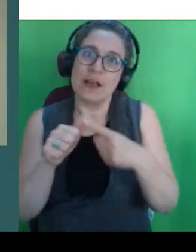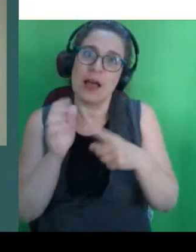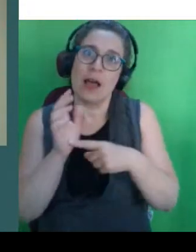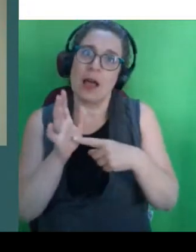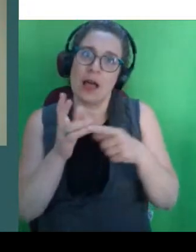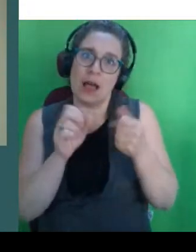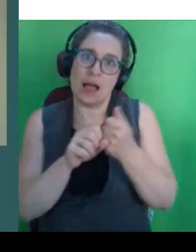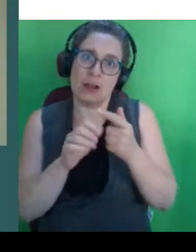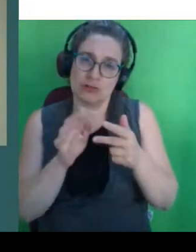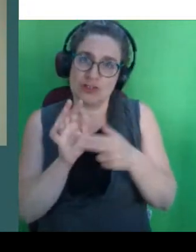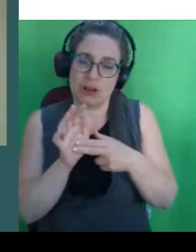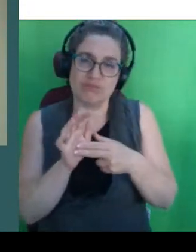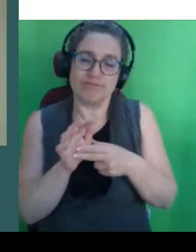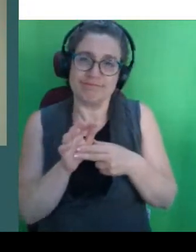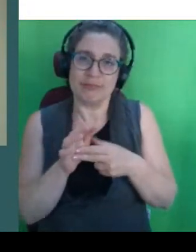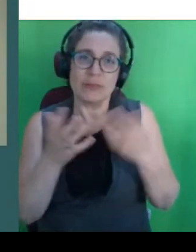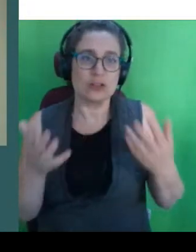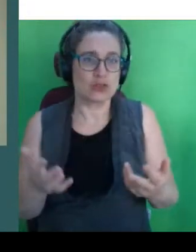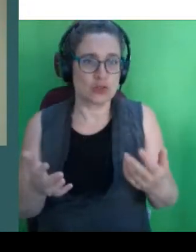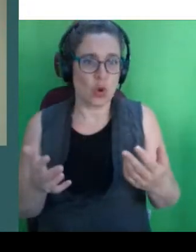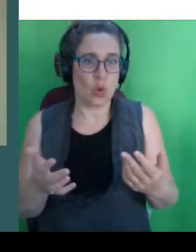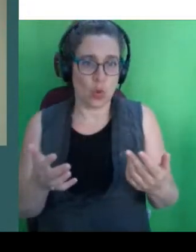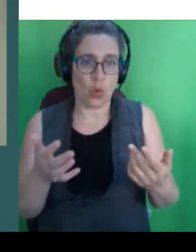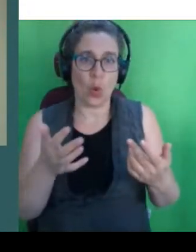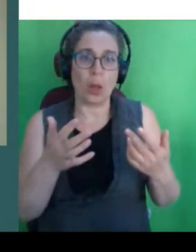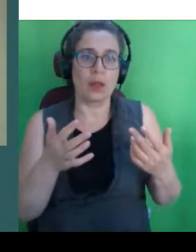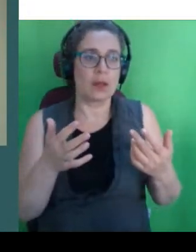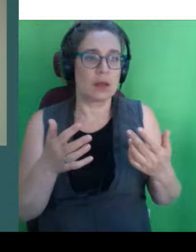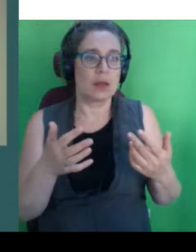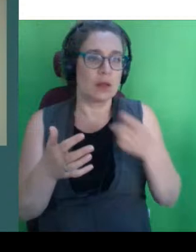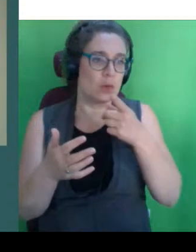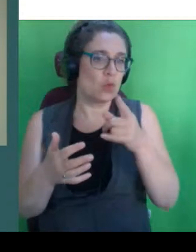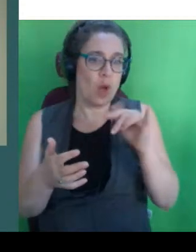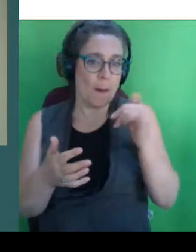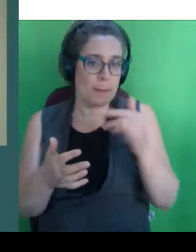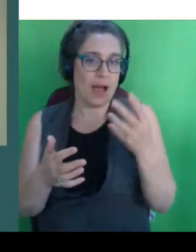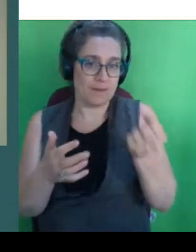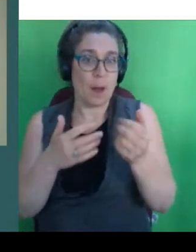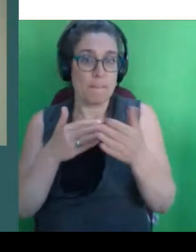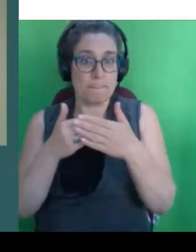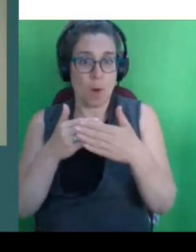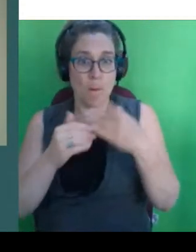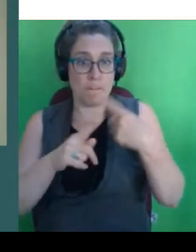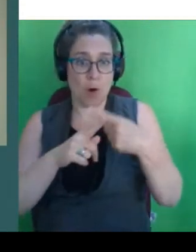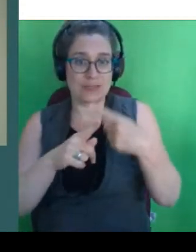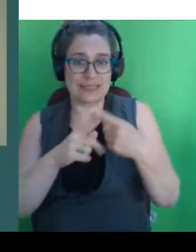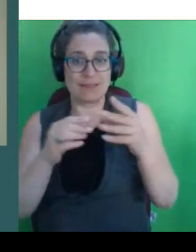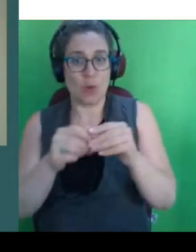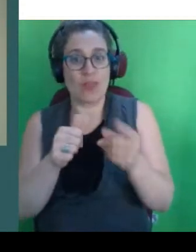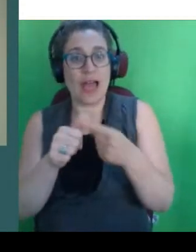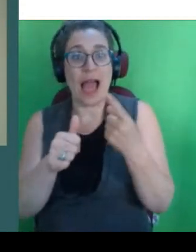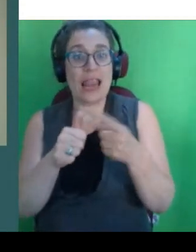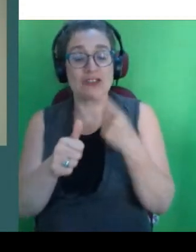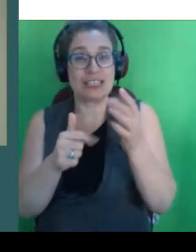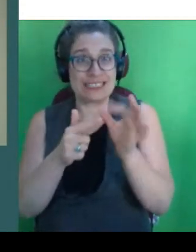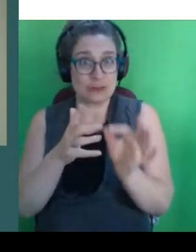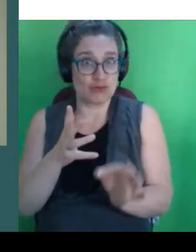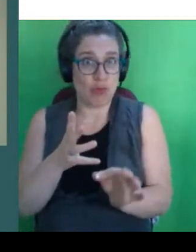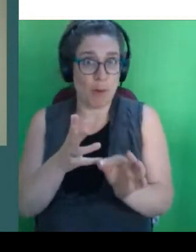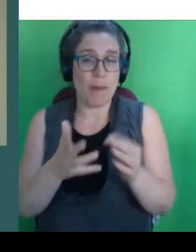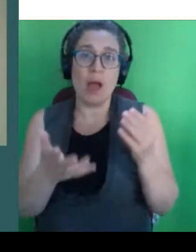well, in oral allergy syndrome, you might be getting more likely to get a positive prick to prick than from the